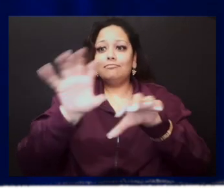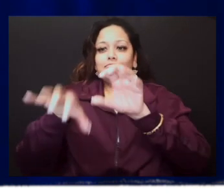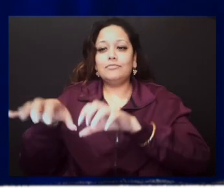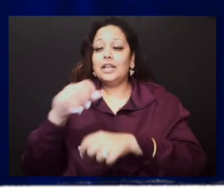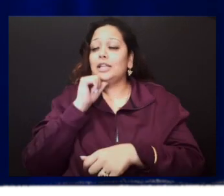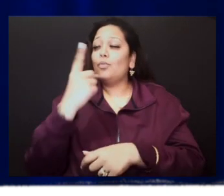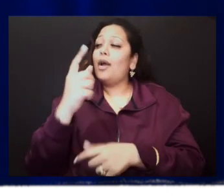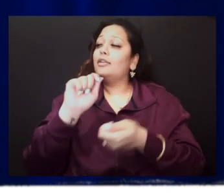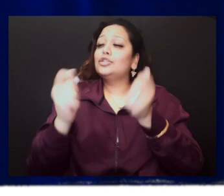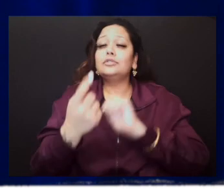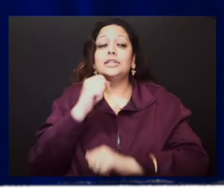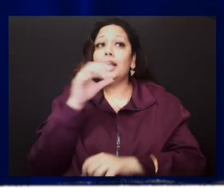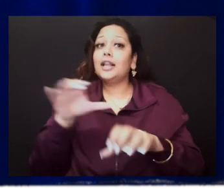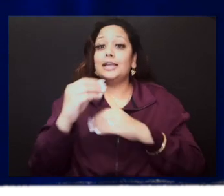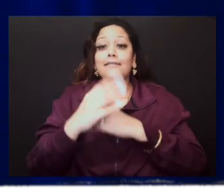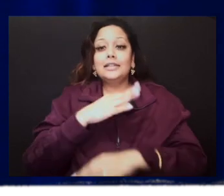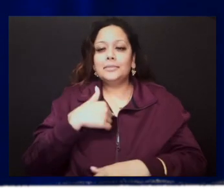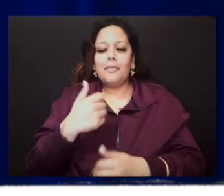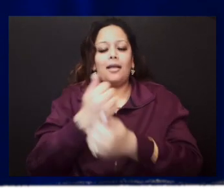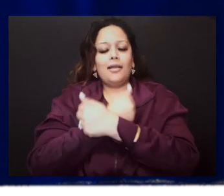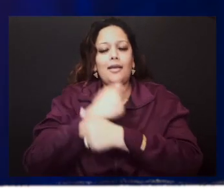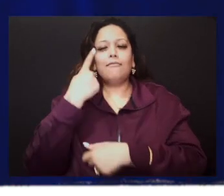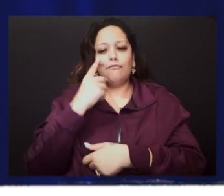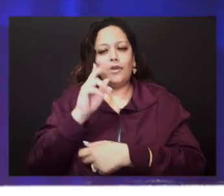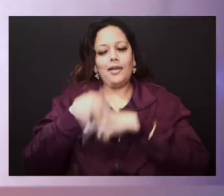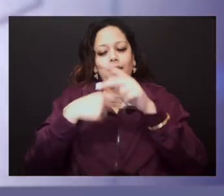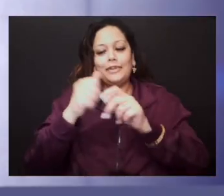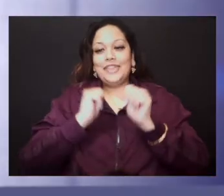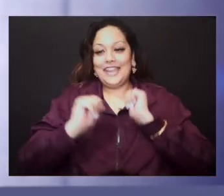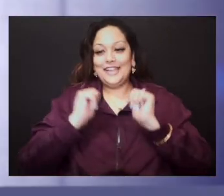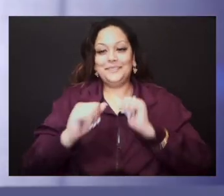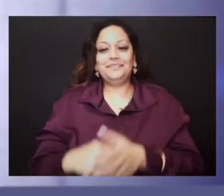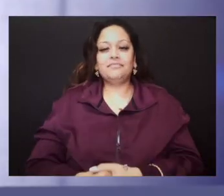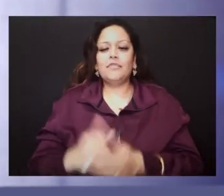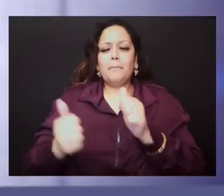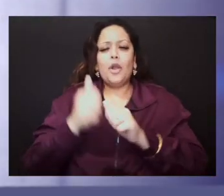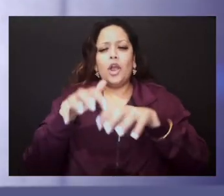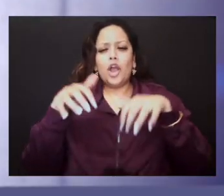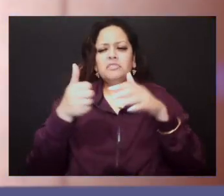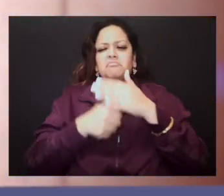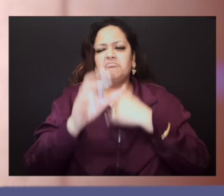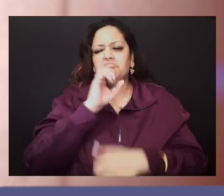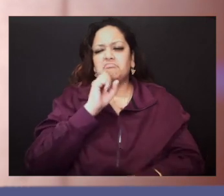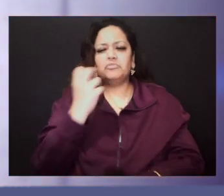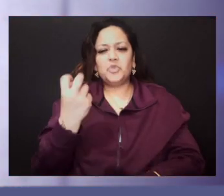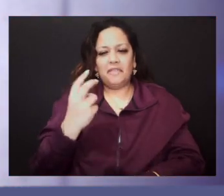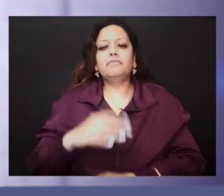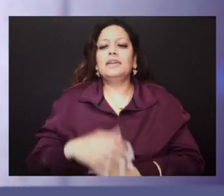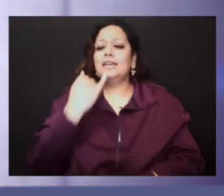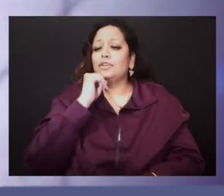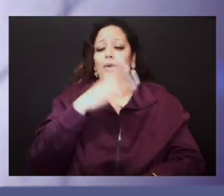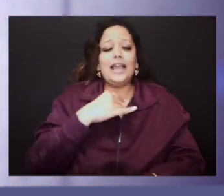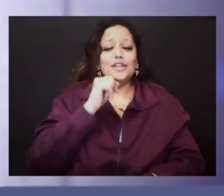thing doesn't: my love for this genre of theater. Most of my audiences are under the age of 12. If they